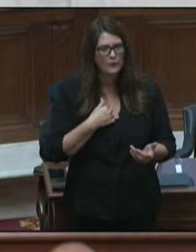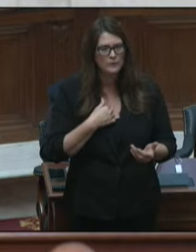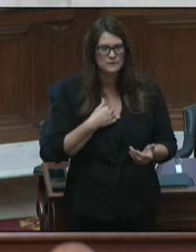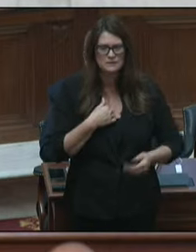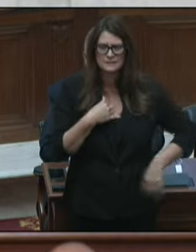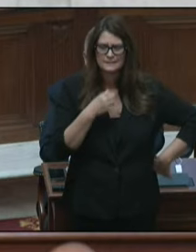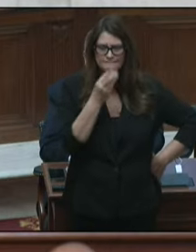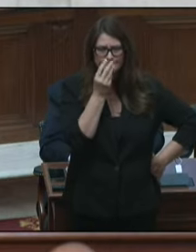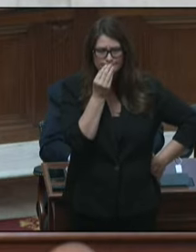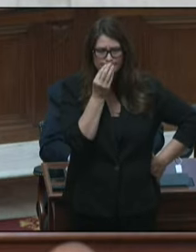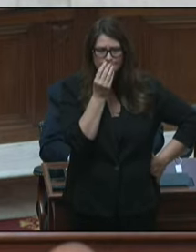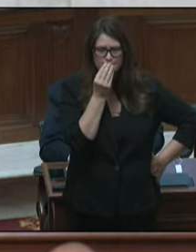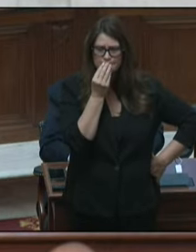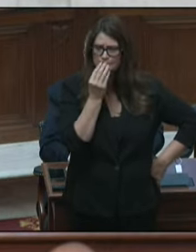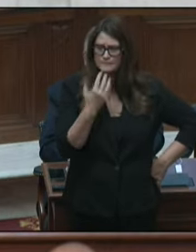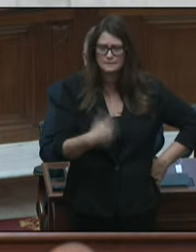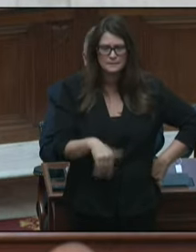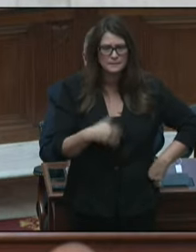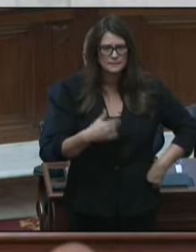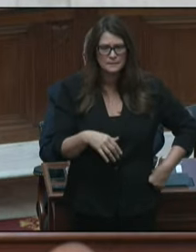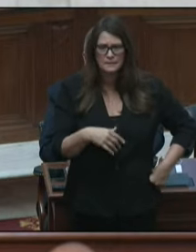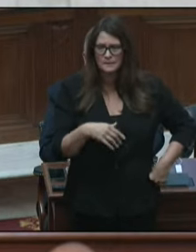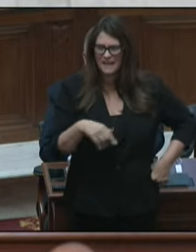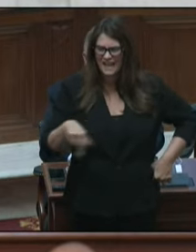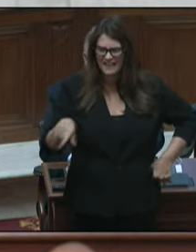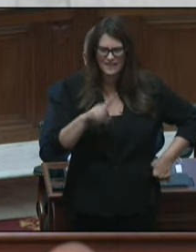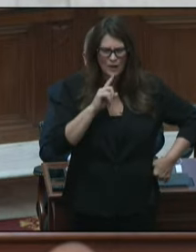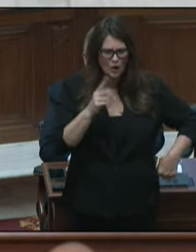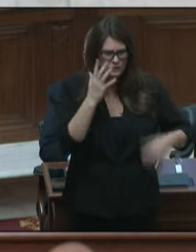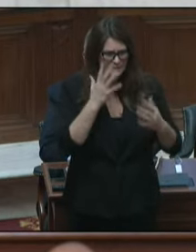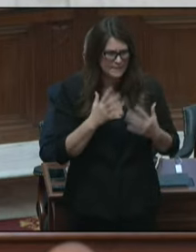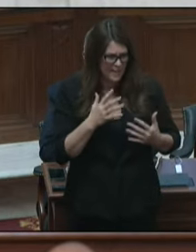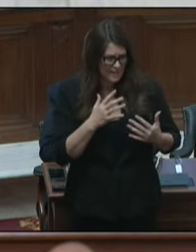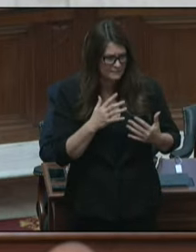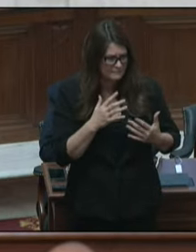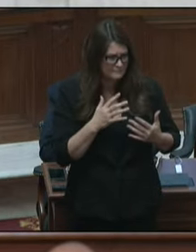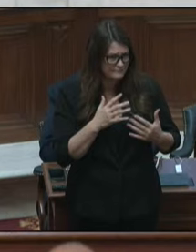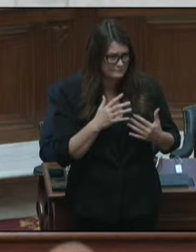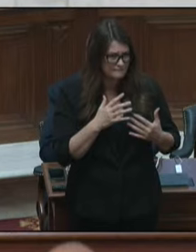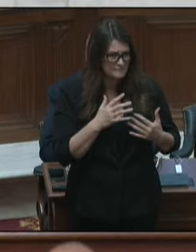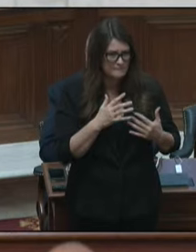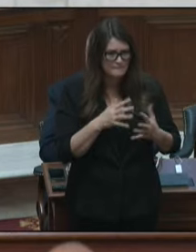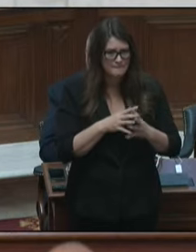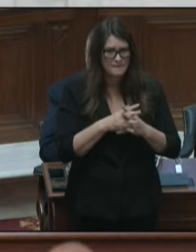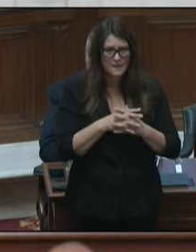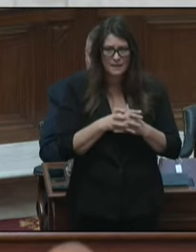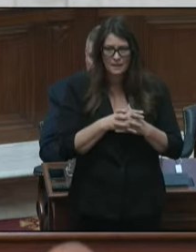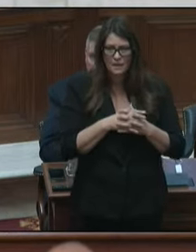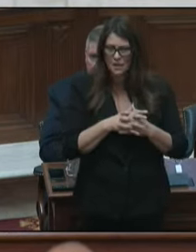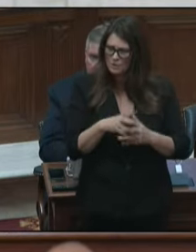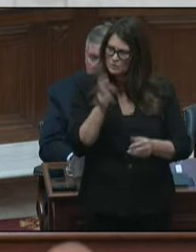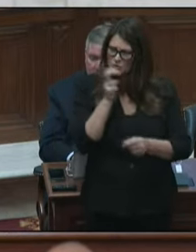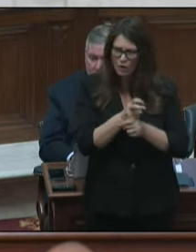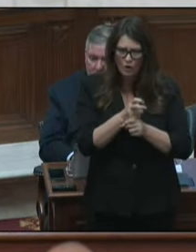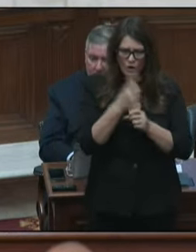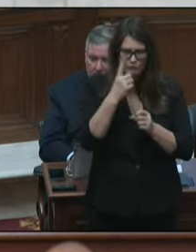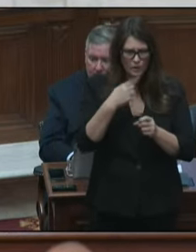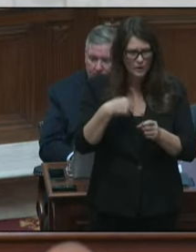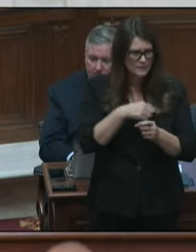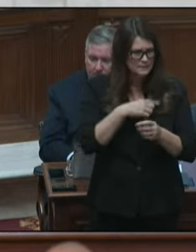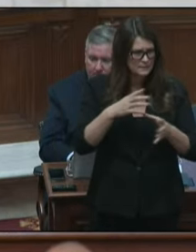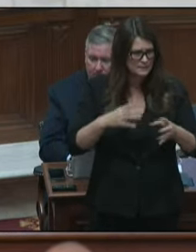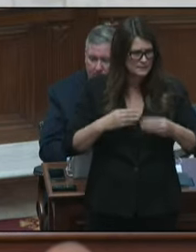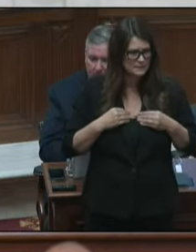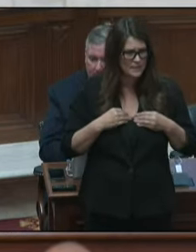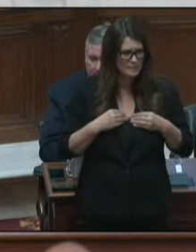to be tied, and probably all of them were pretty sad. You know, this is hard to believe, but really, for the most